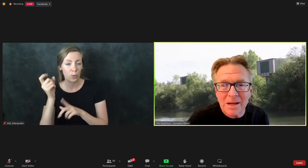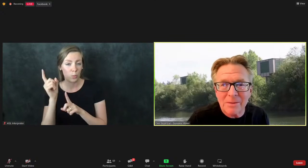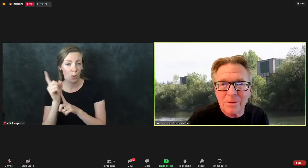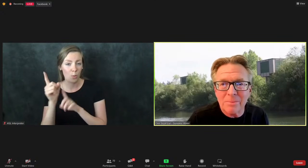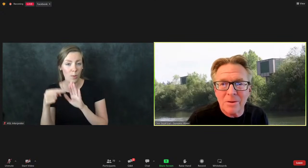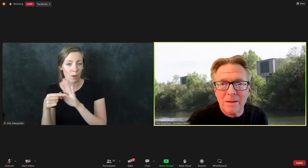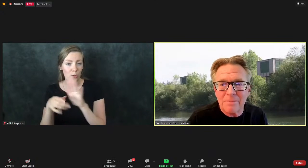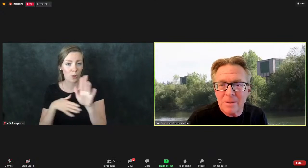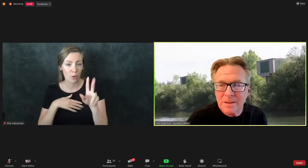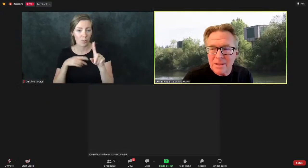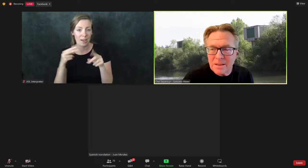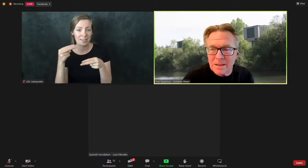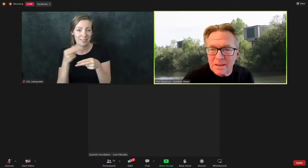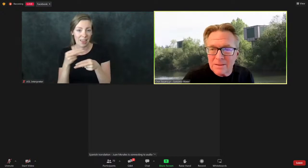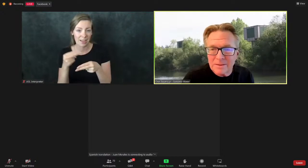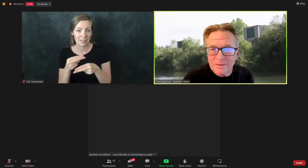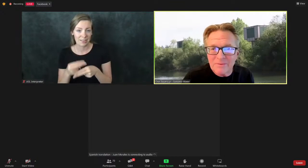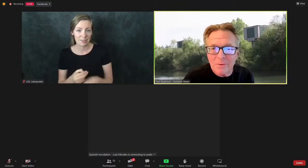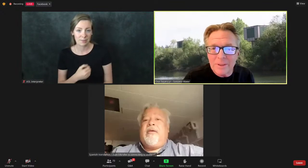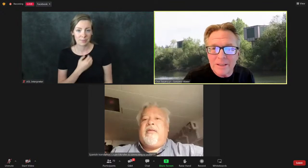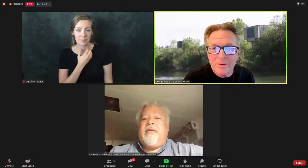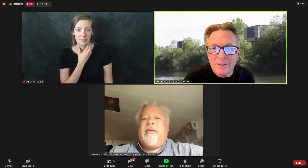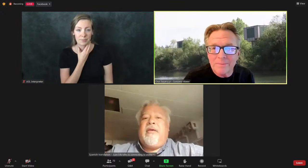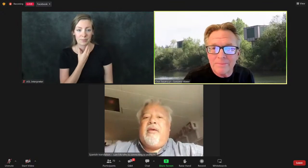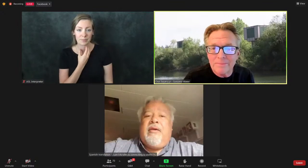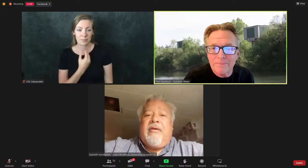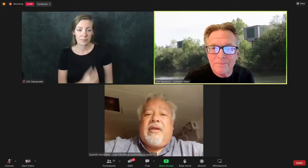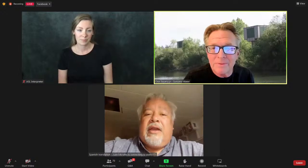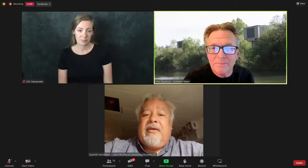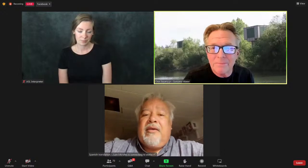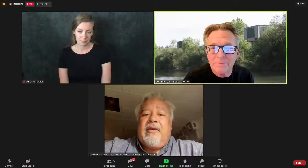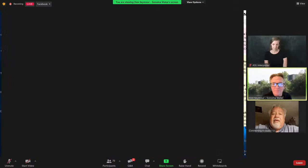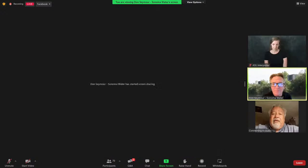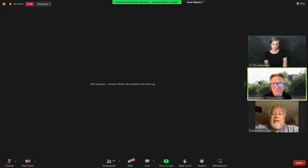some slides I want to pull up before we get going.